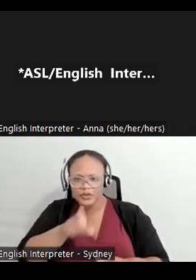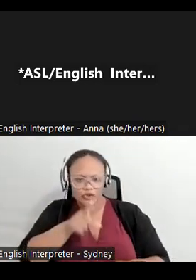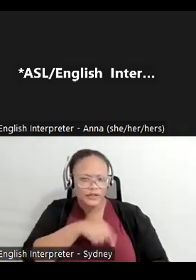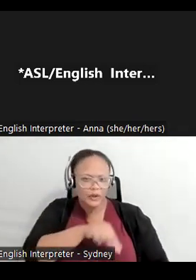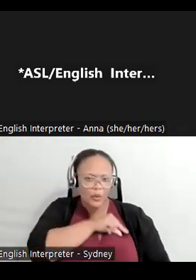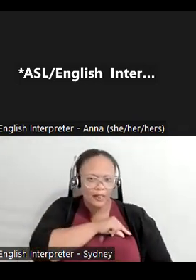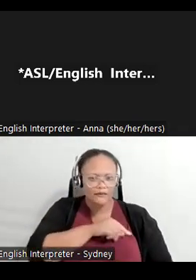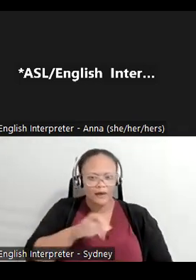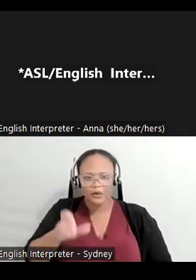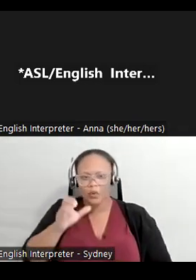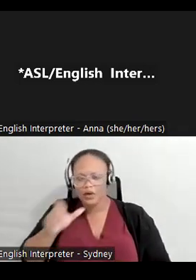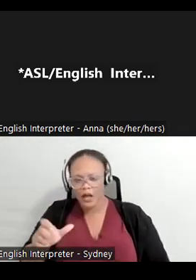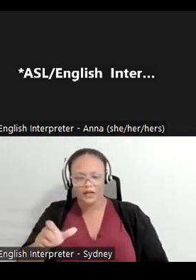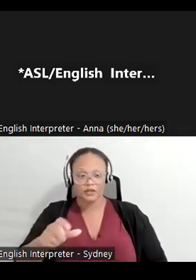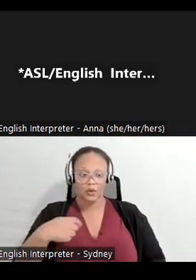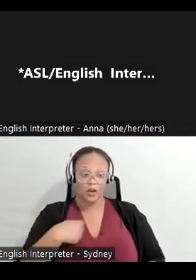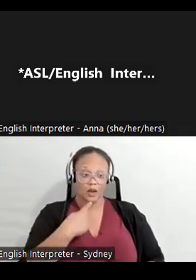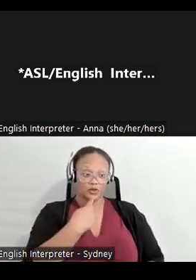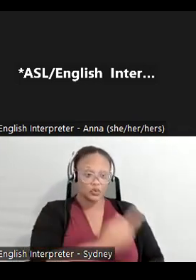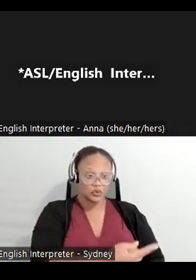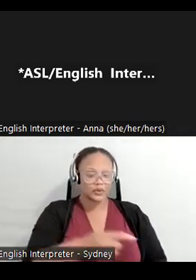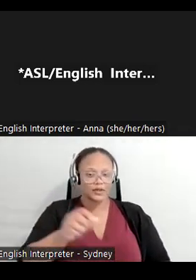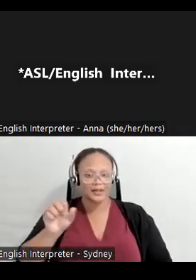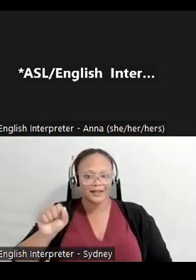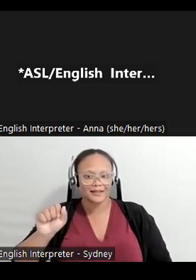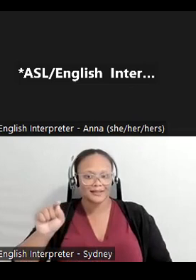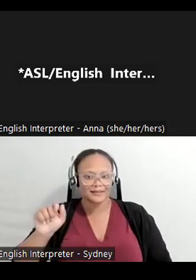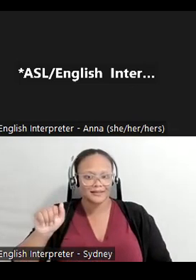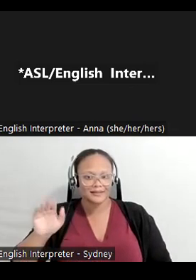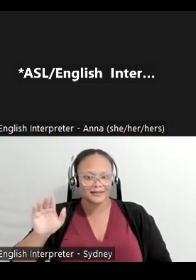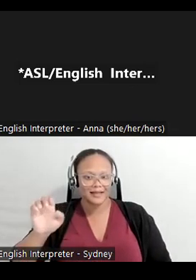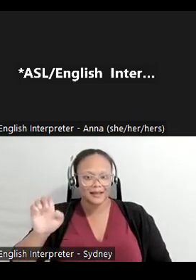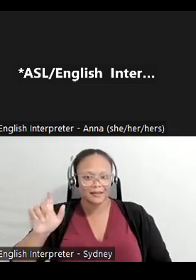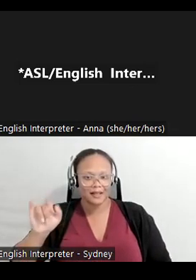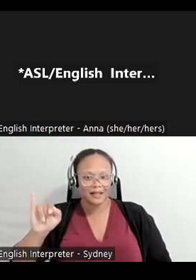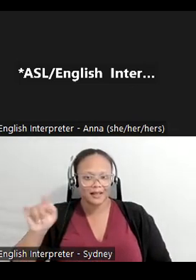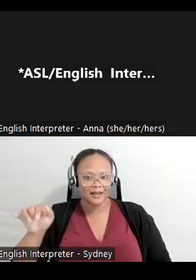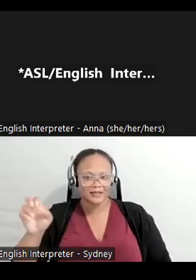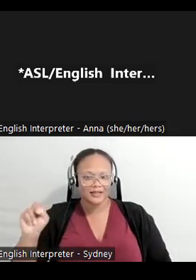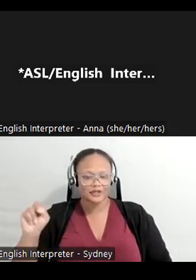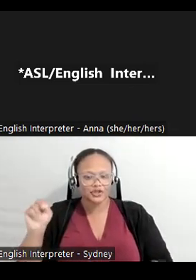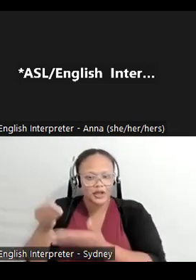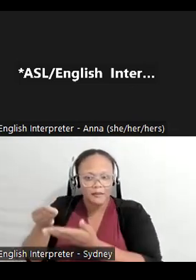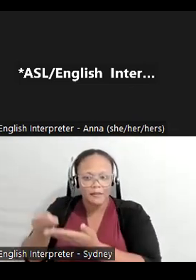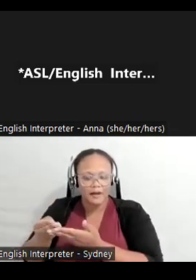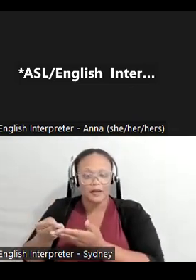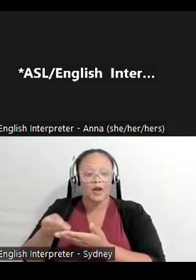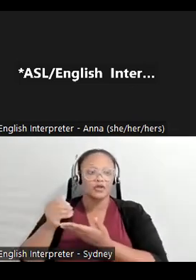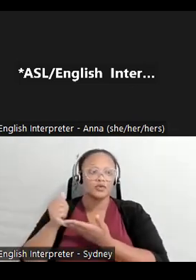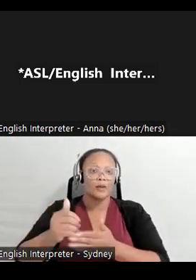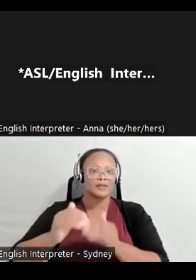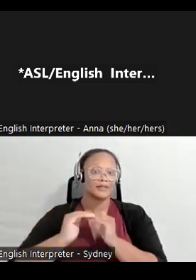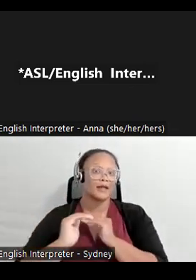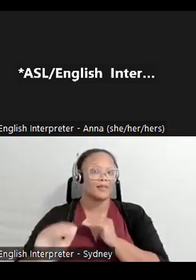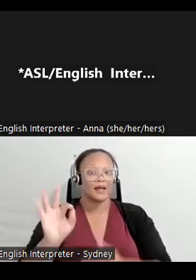that the stabilization dollars are to stabilize the field, meaning that they would still need to, as a